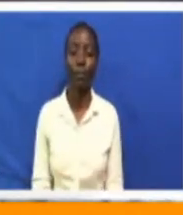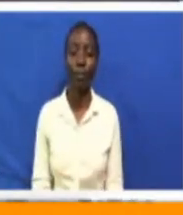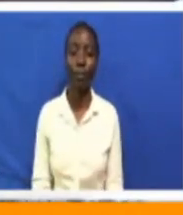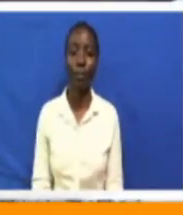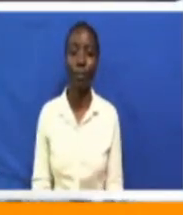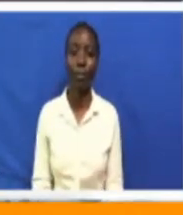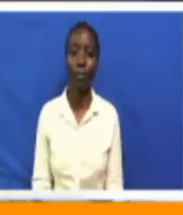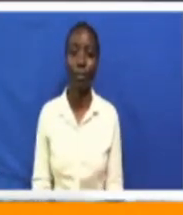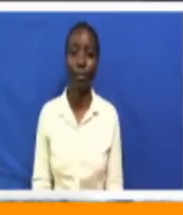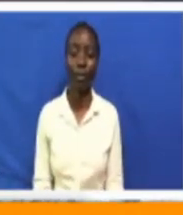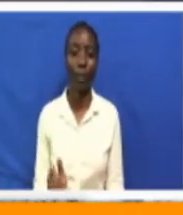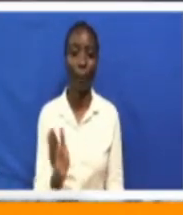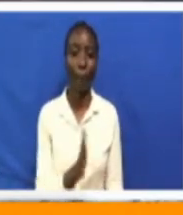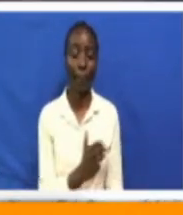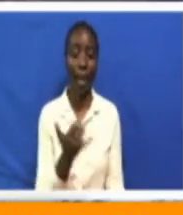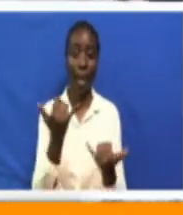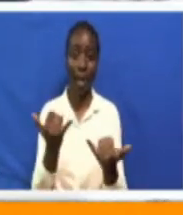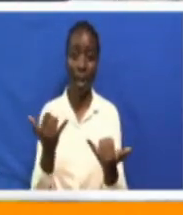foreign